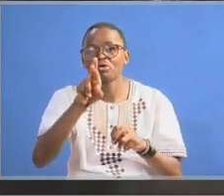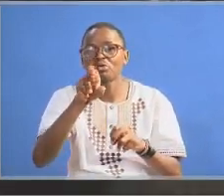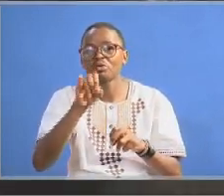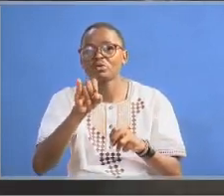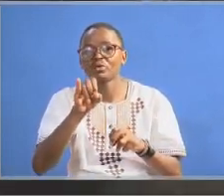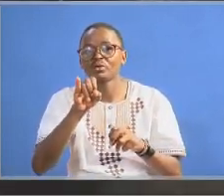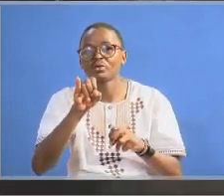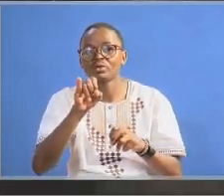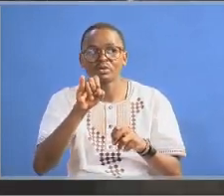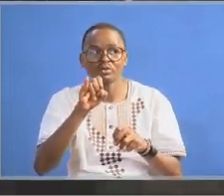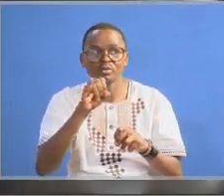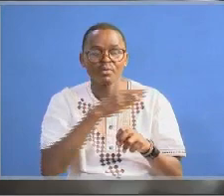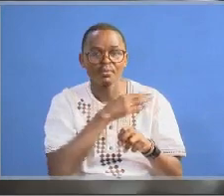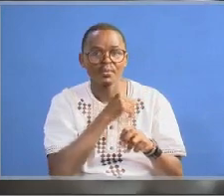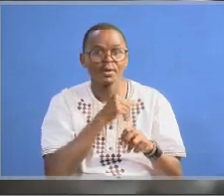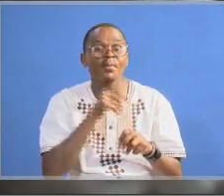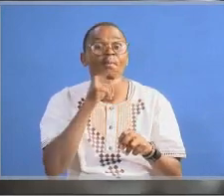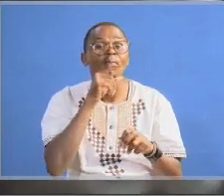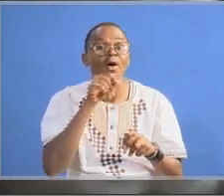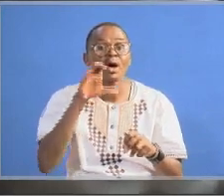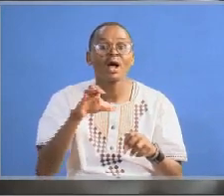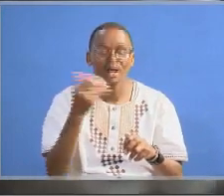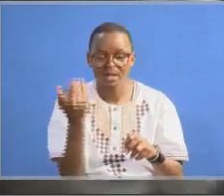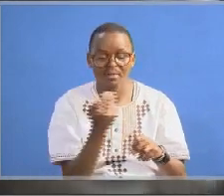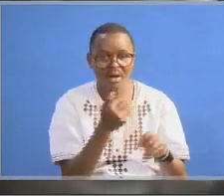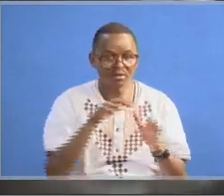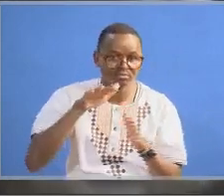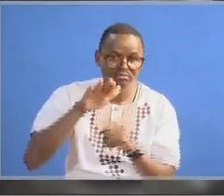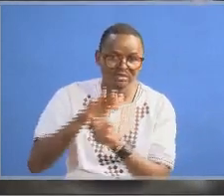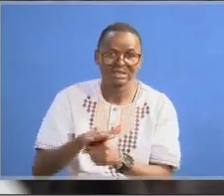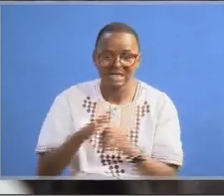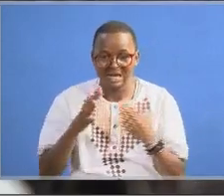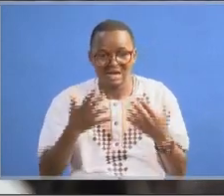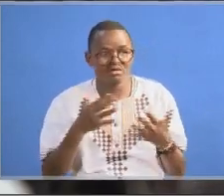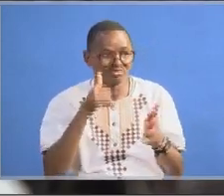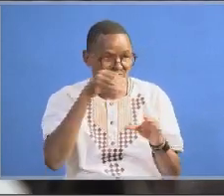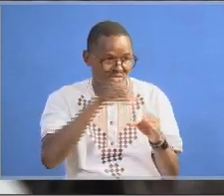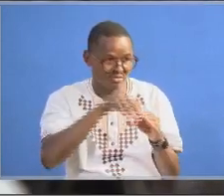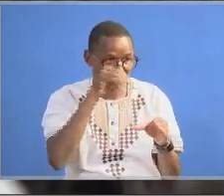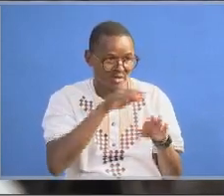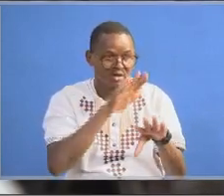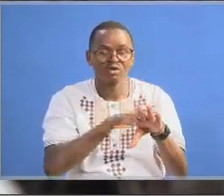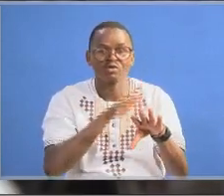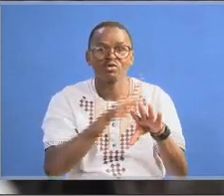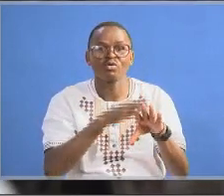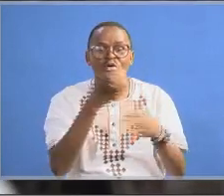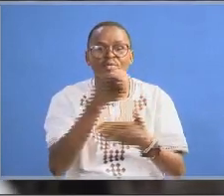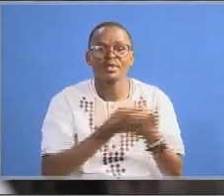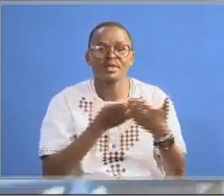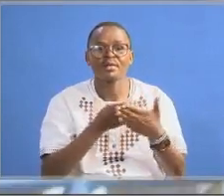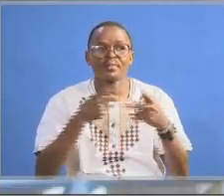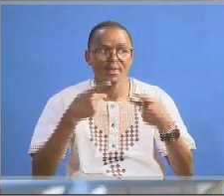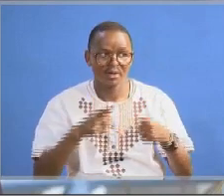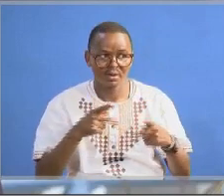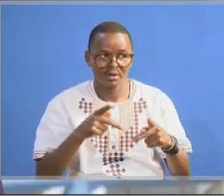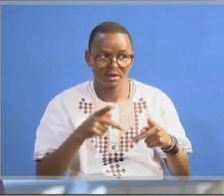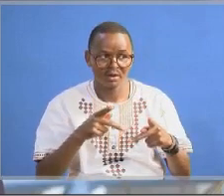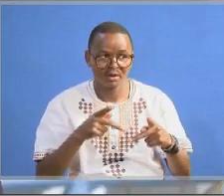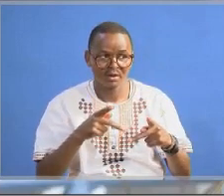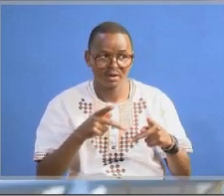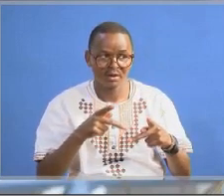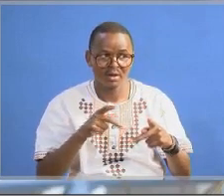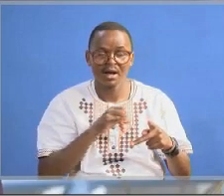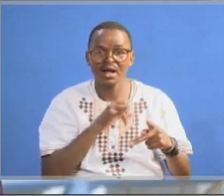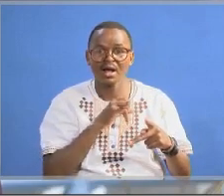holder and space to mentor boy child for him who has been neglected on how to invest and be good entrepreneurs. So